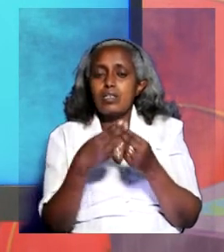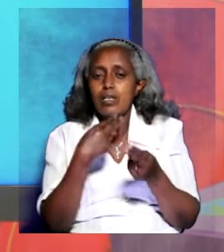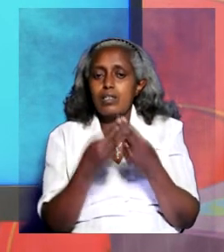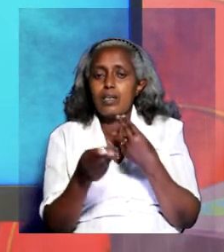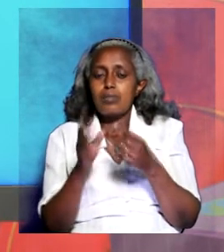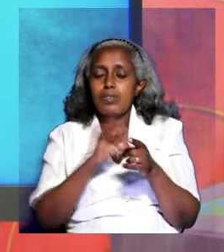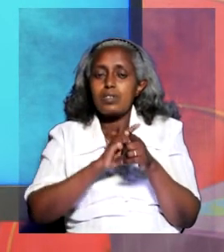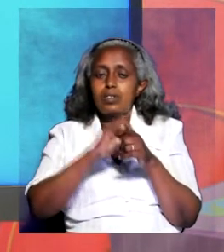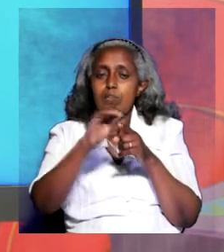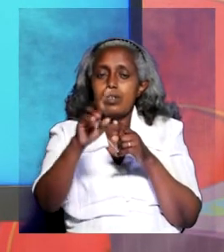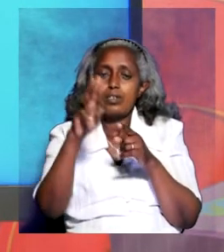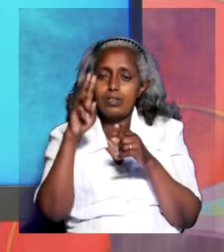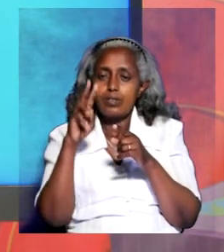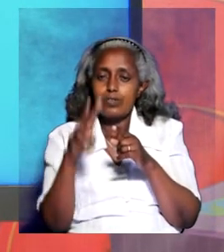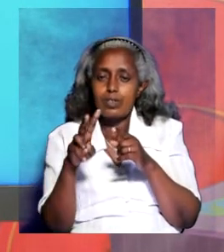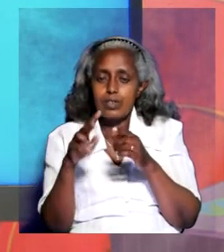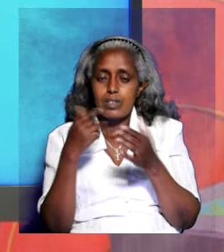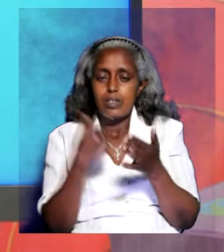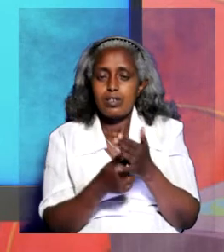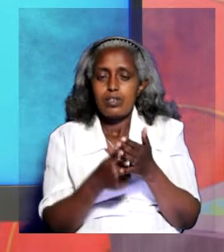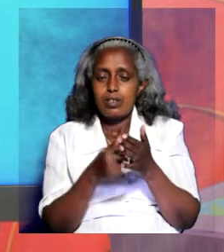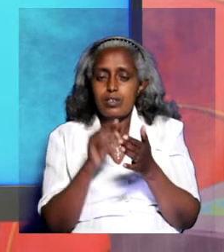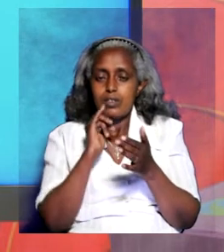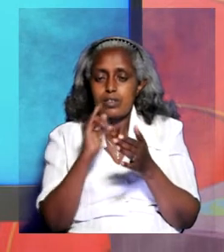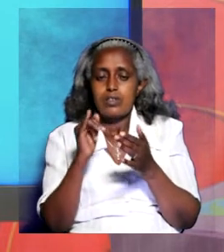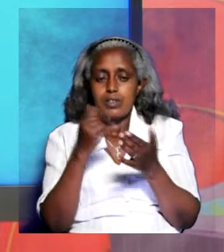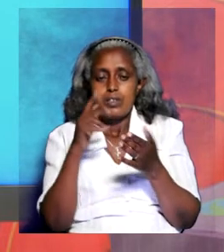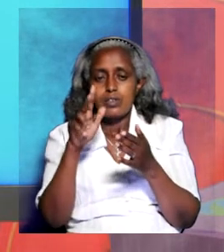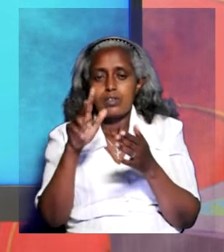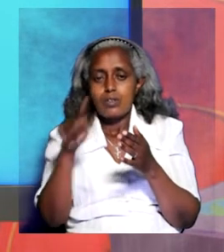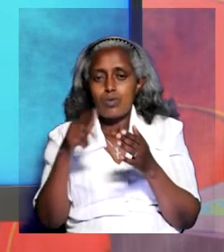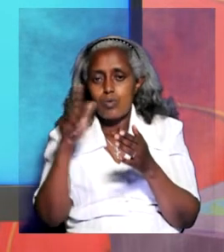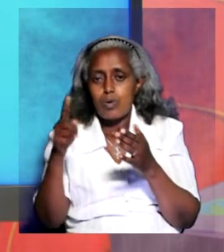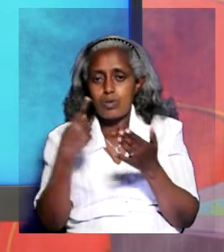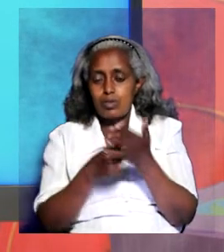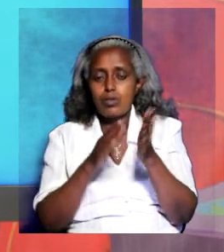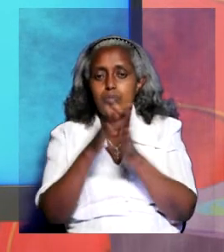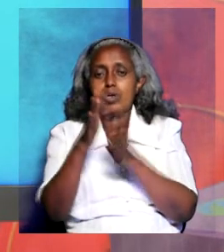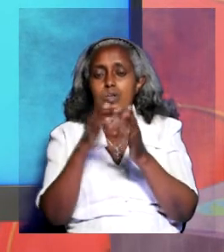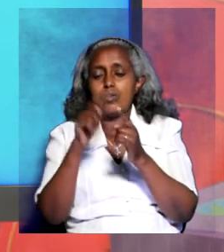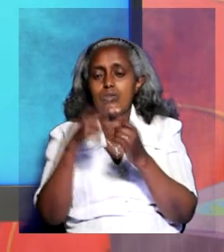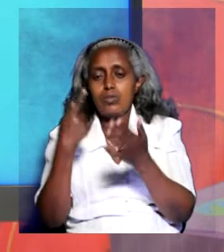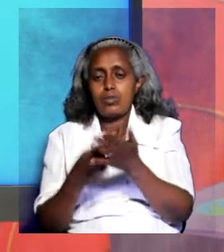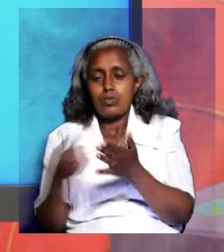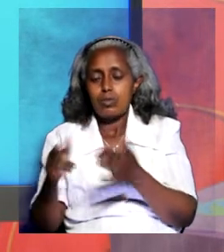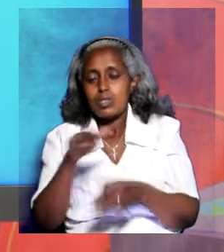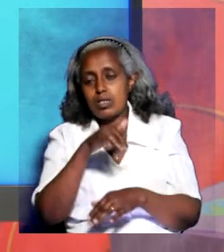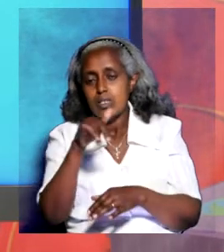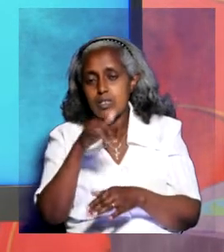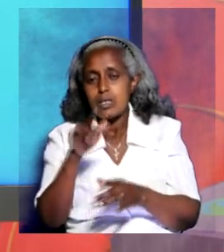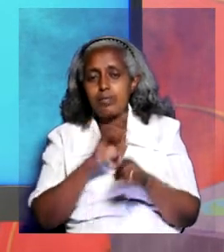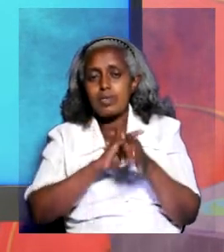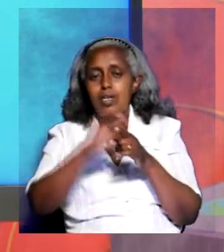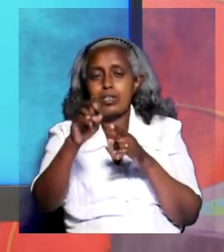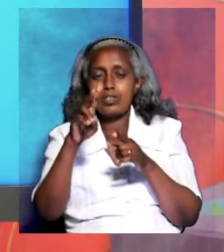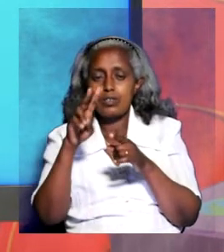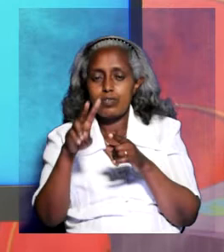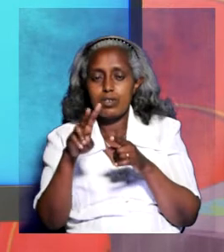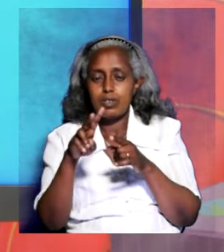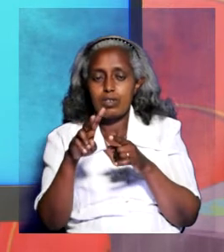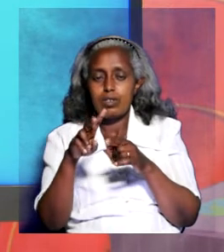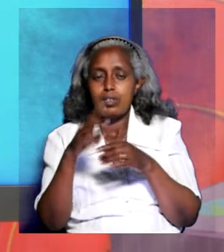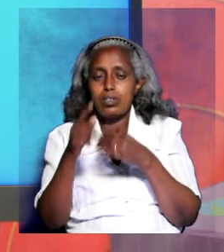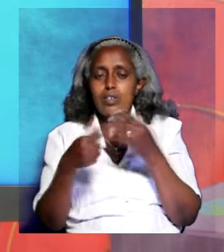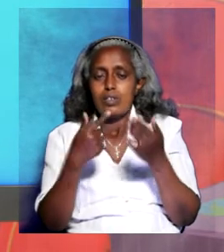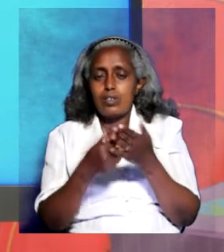times the direction vector, here it is 3, 1, because it's parallel to with this one, they have the same direction vector, so